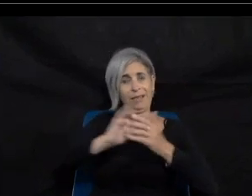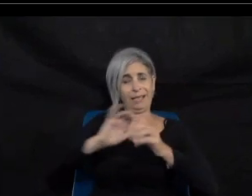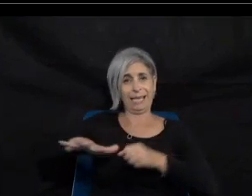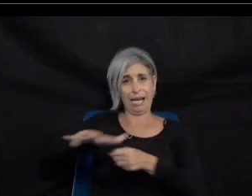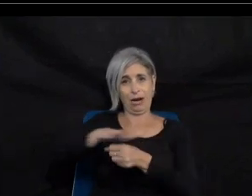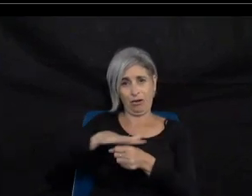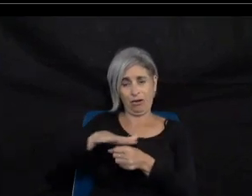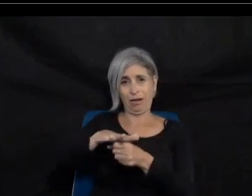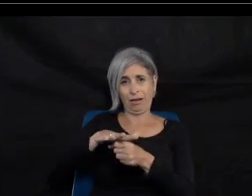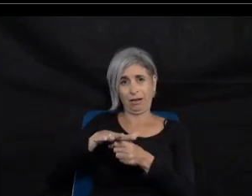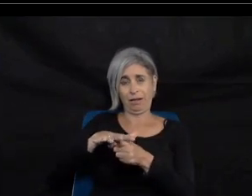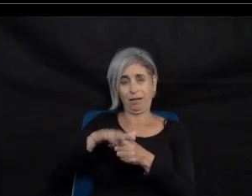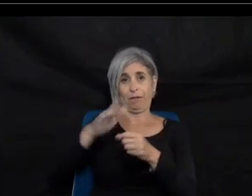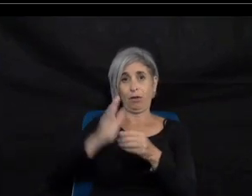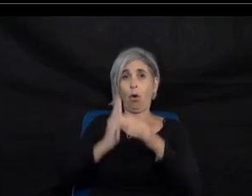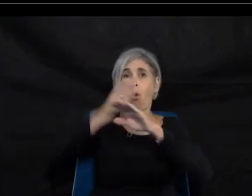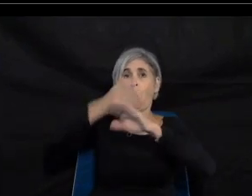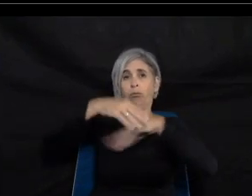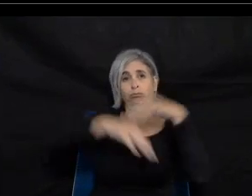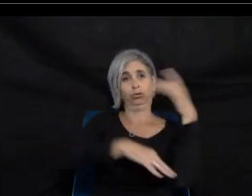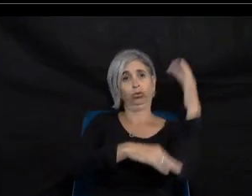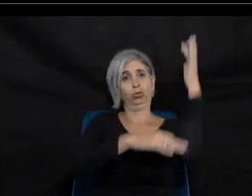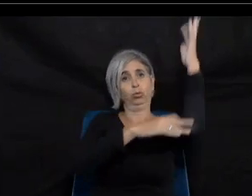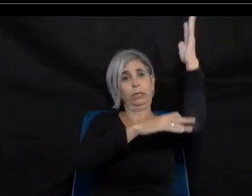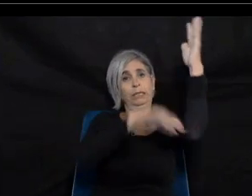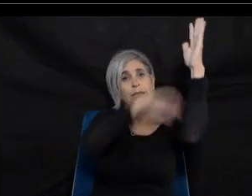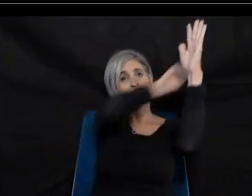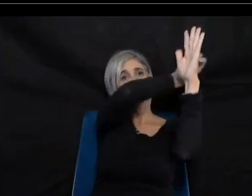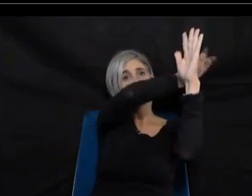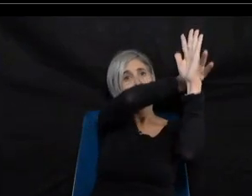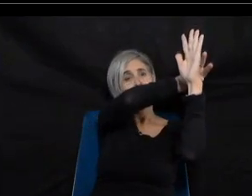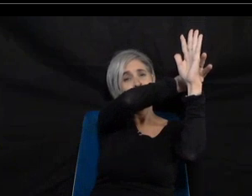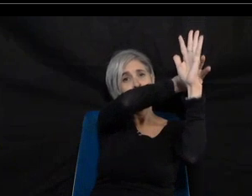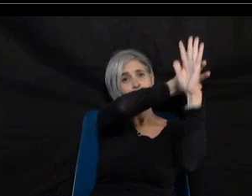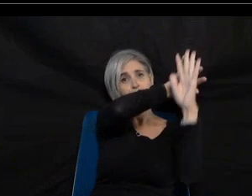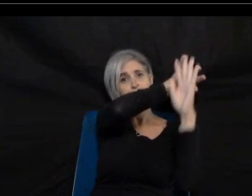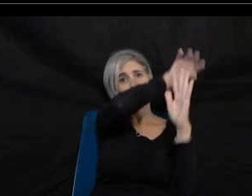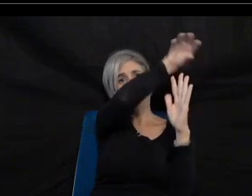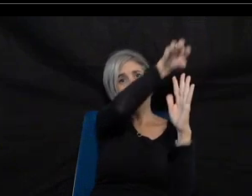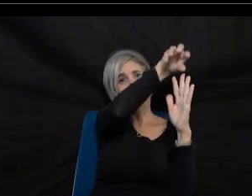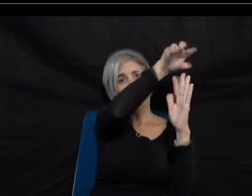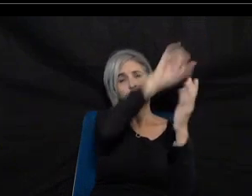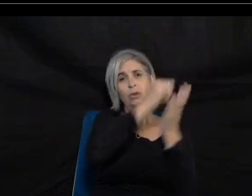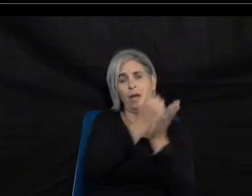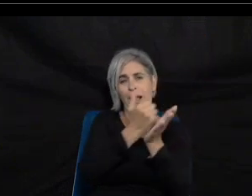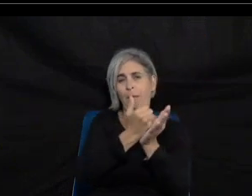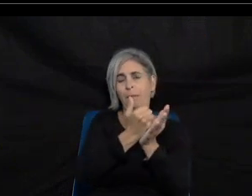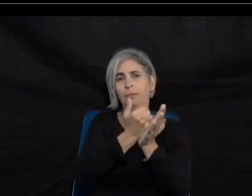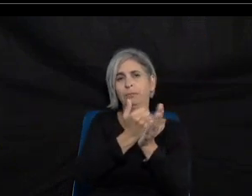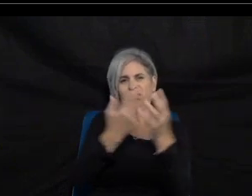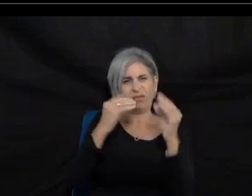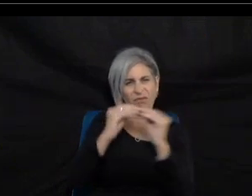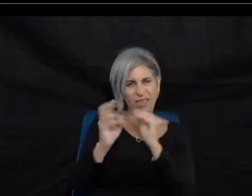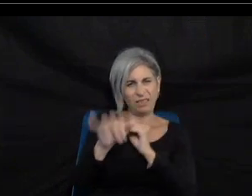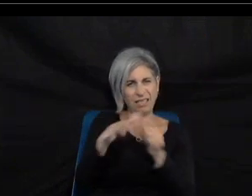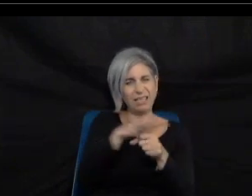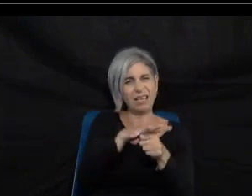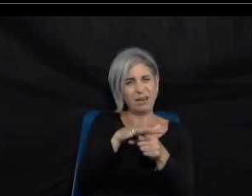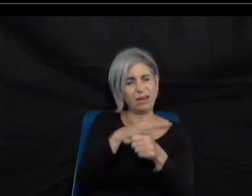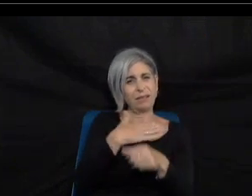the overgrown trees. So I would like someone to help us get something done in this